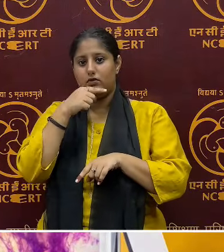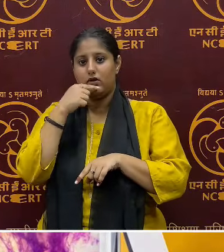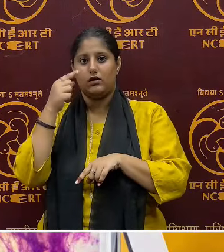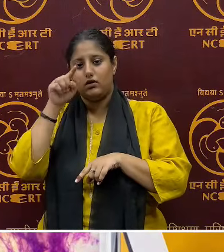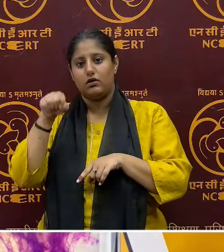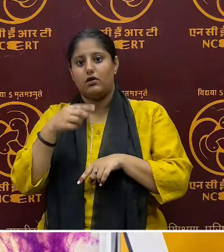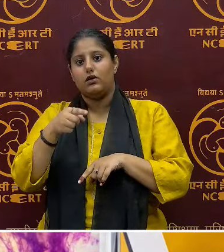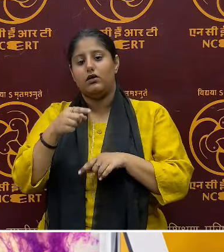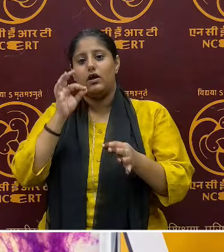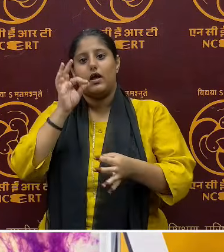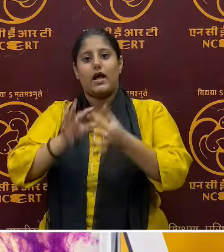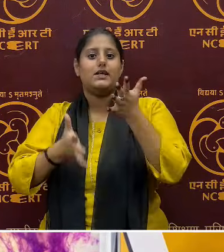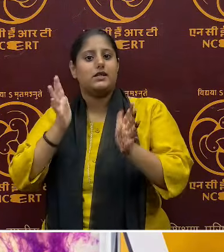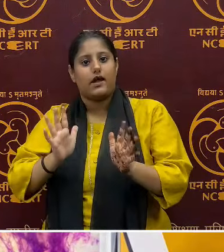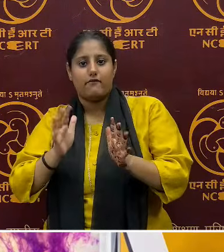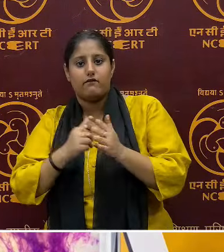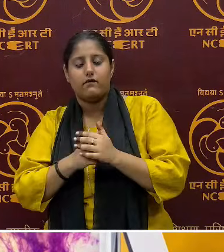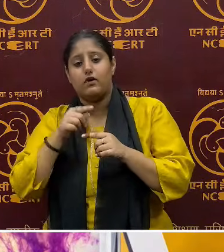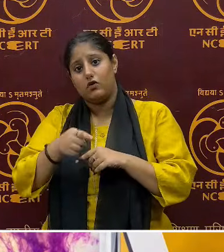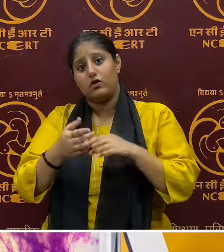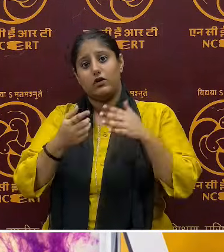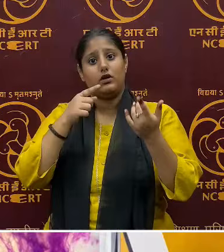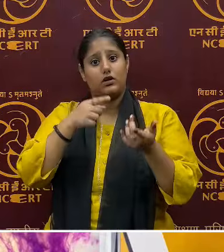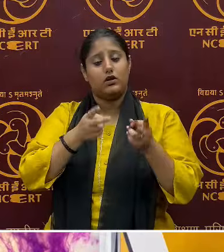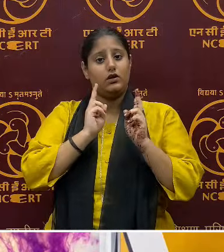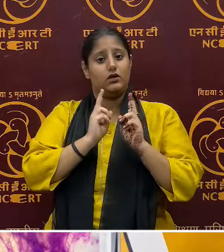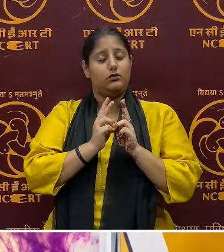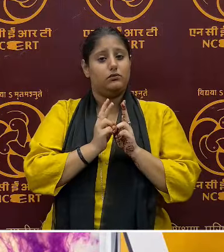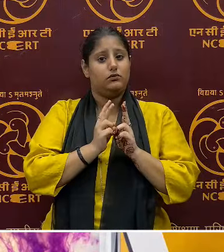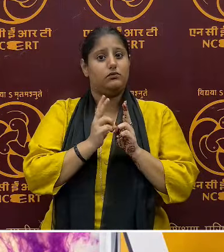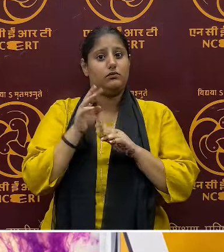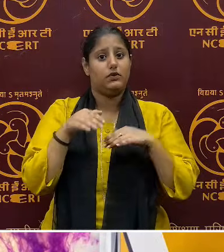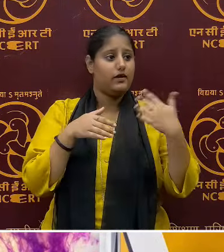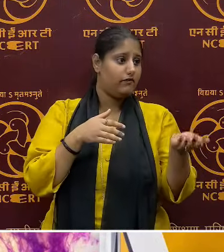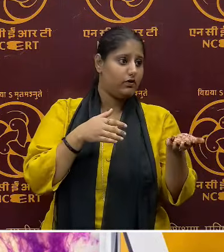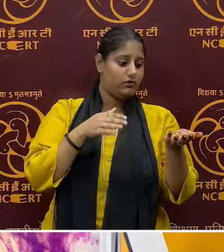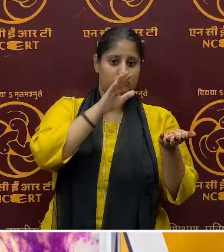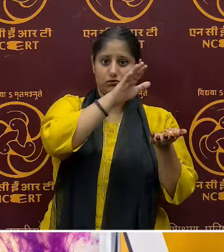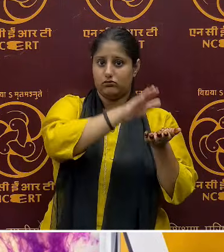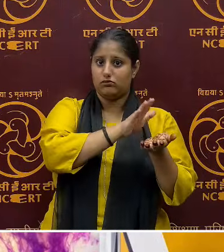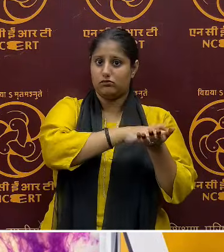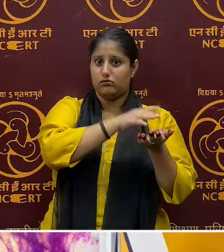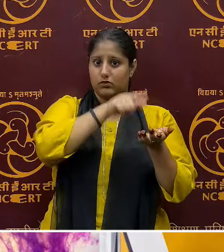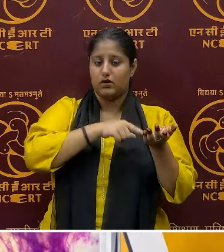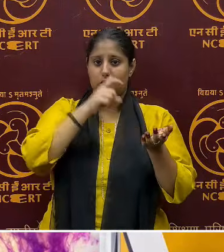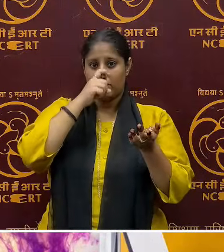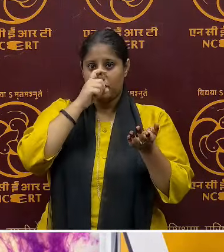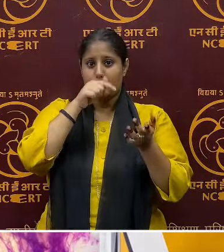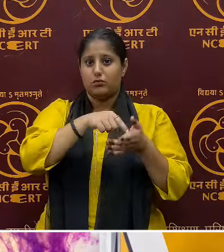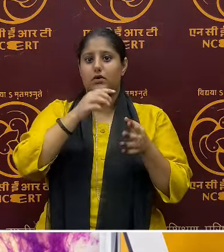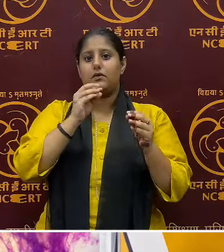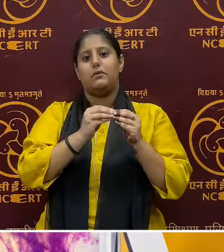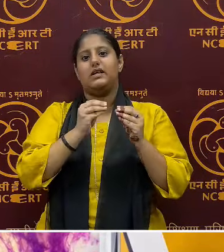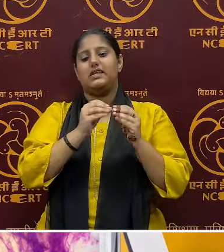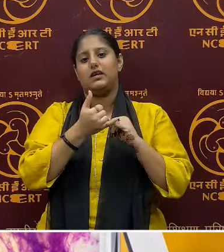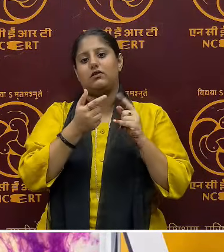the acidic oxides, and at the extreme left will form the basic oxides. The transition